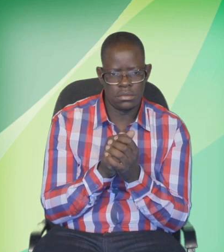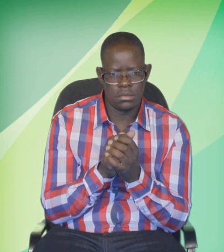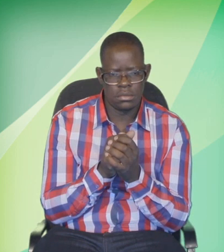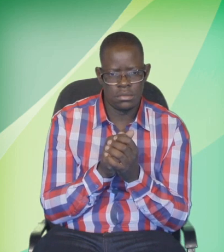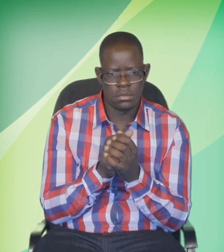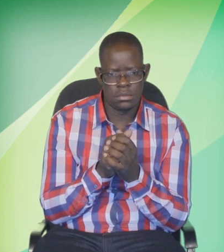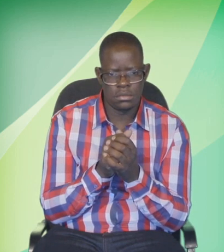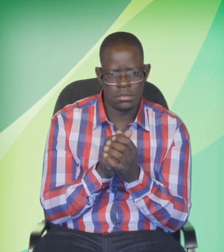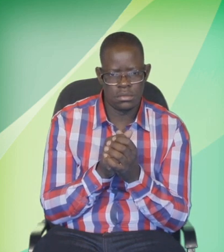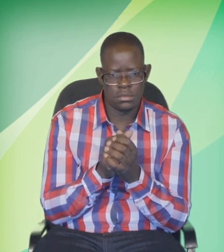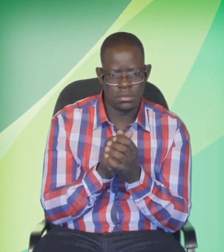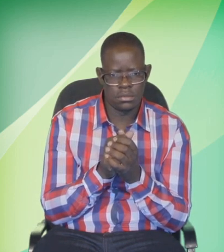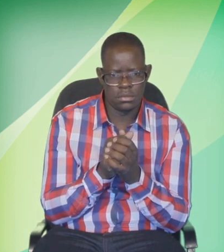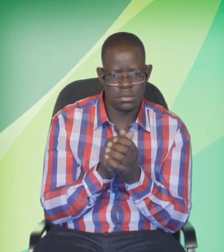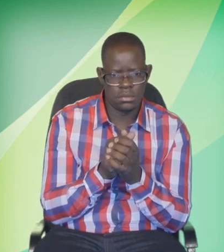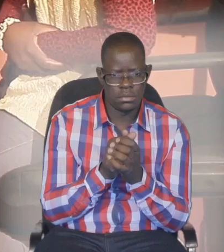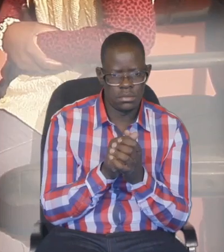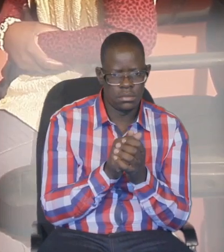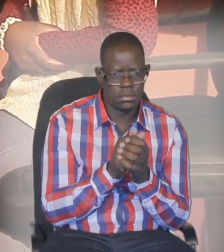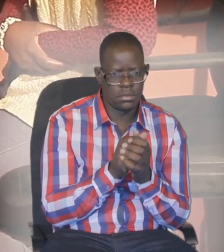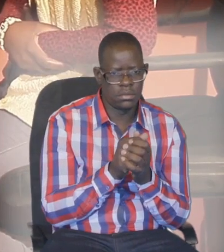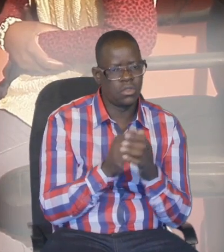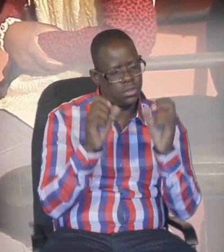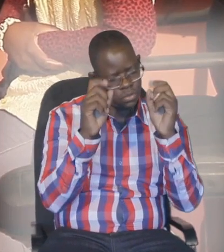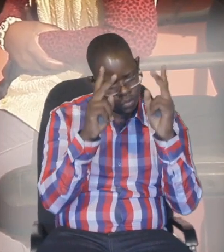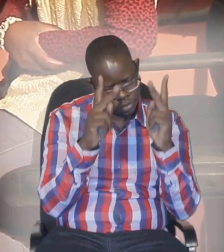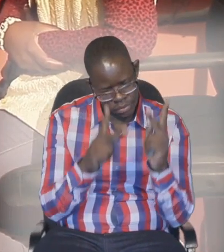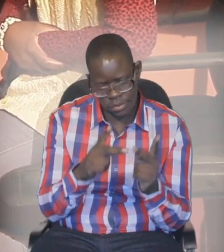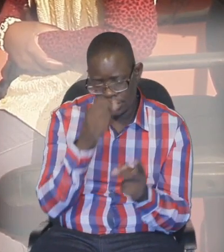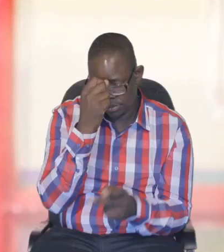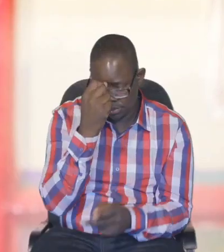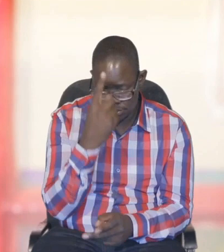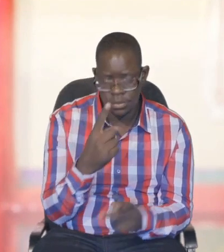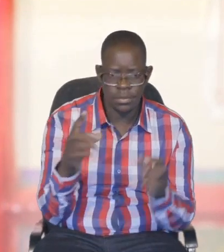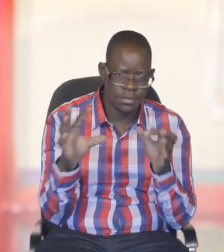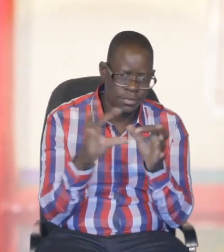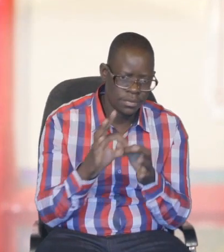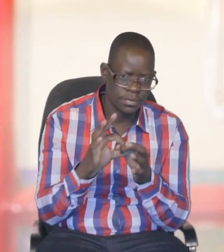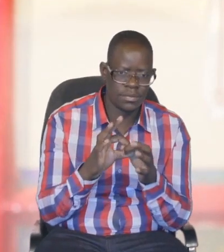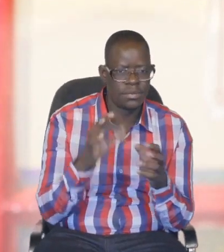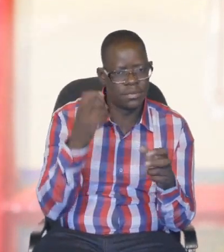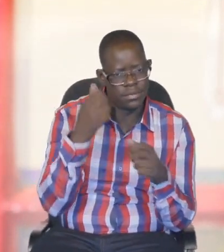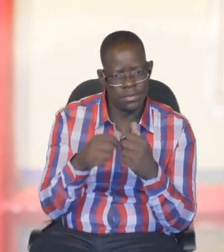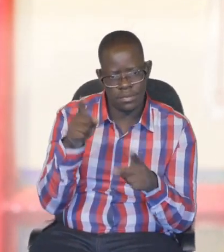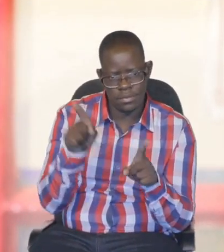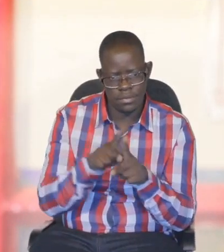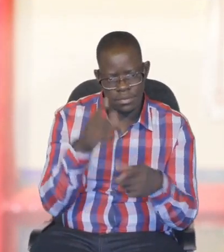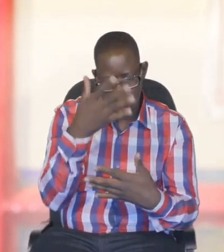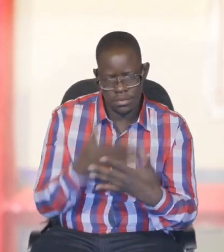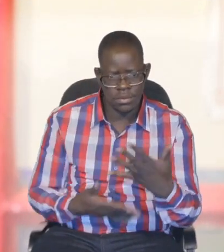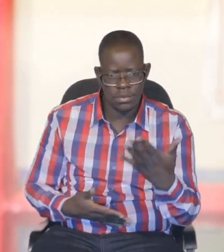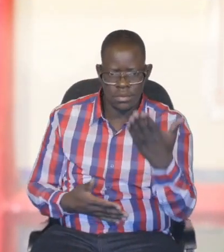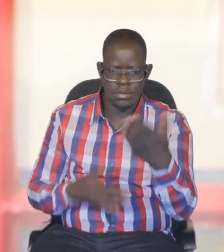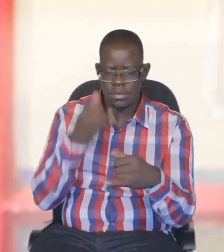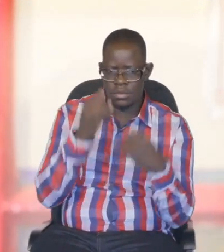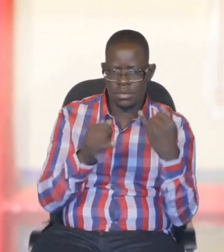Interest received, general journal. Oh, now I can see the connection. I have a similar list that I have prepared at the end of